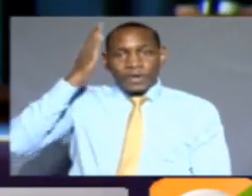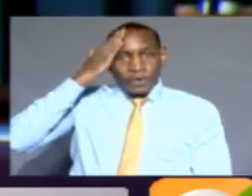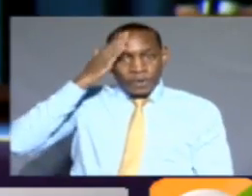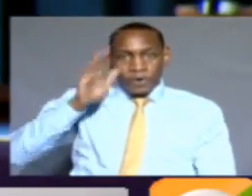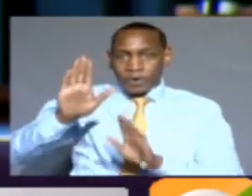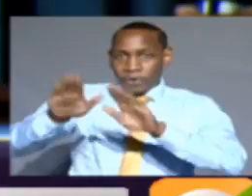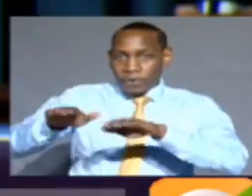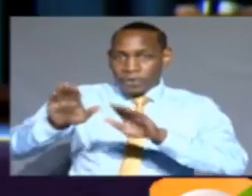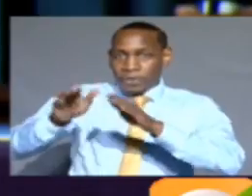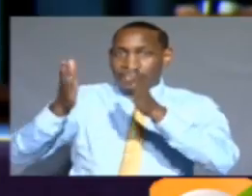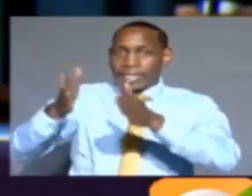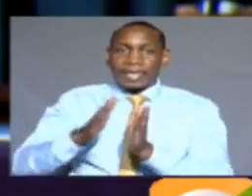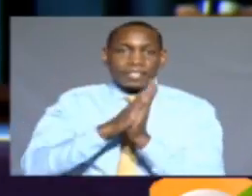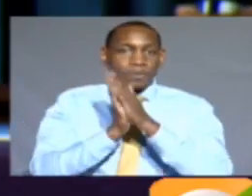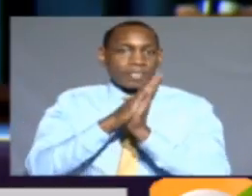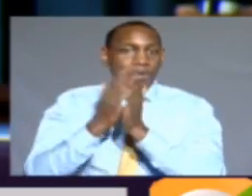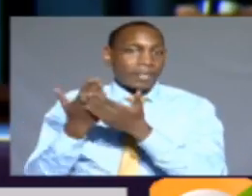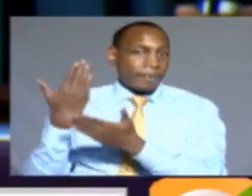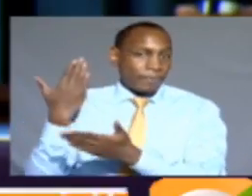man spoke about.